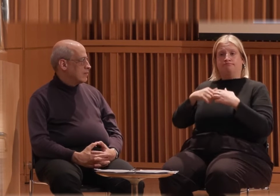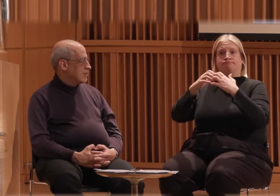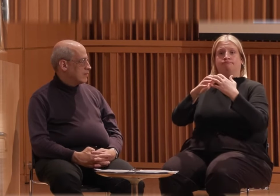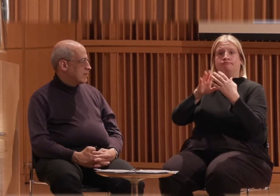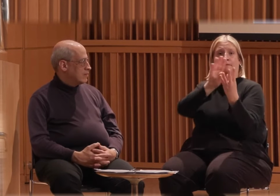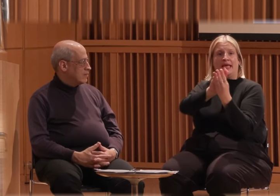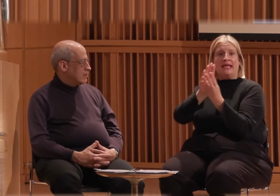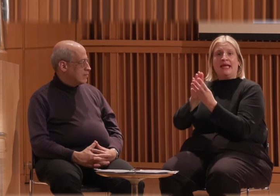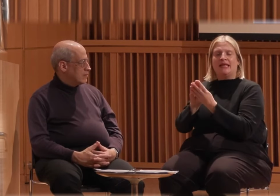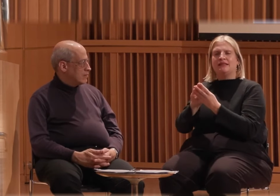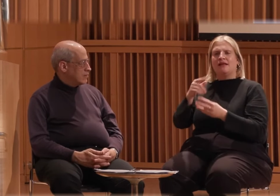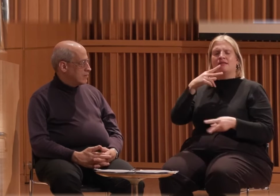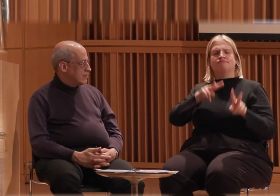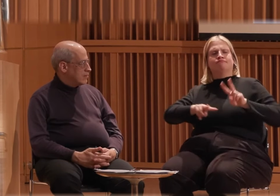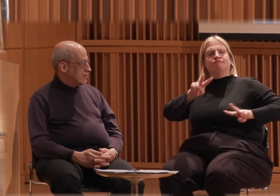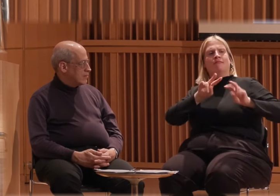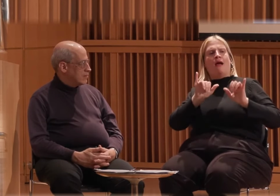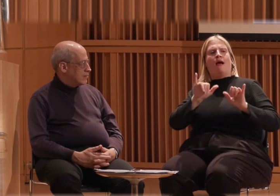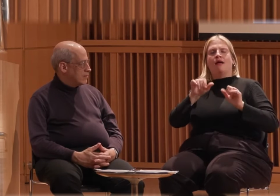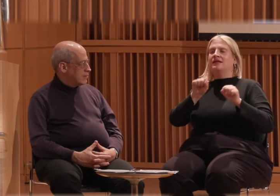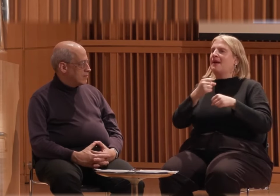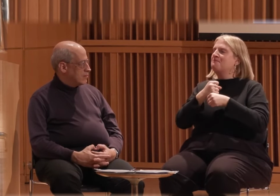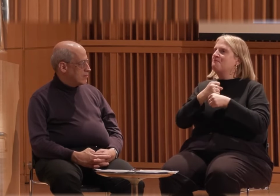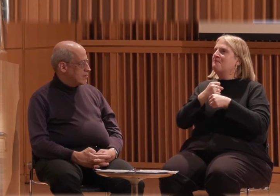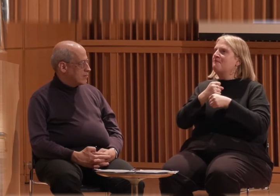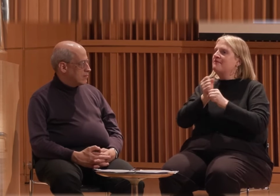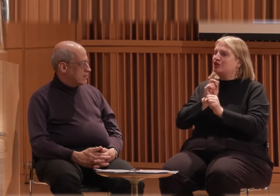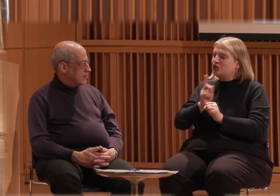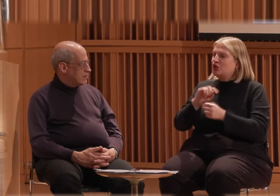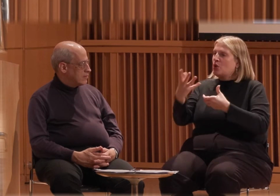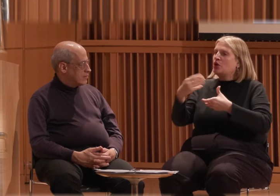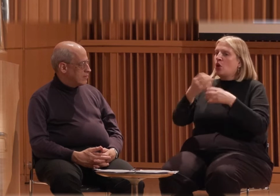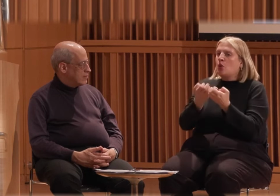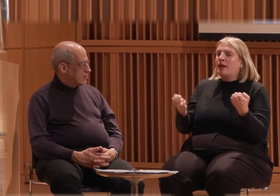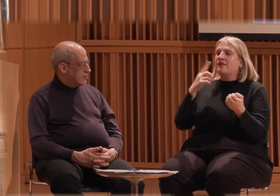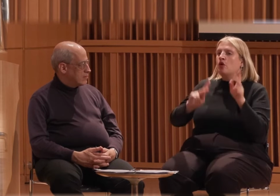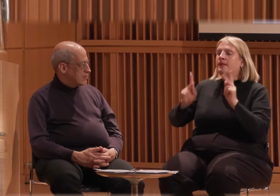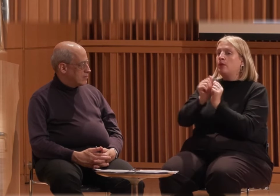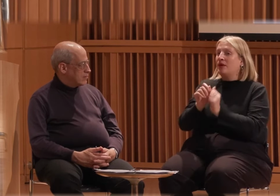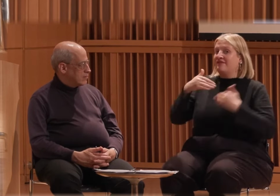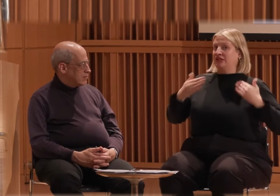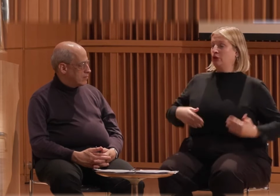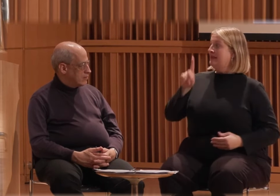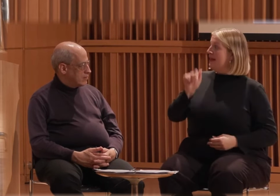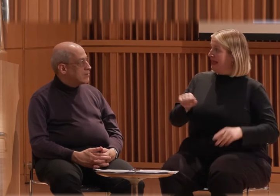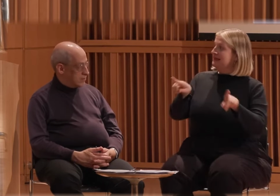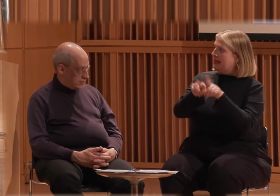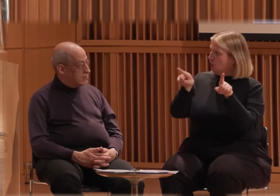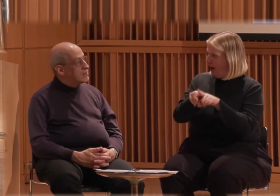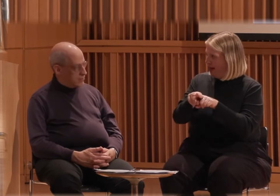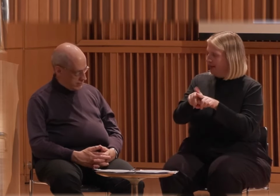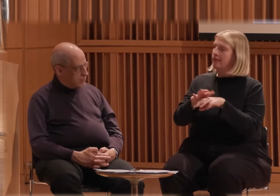neighbors, realize, oh, we can make sure to include equipment for folks with physical disabilities too.